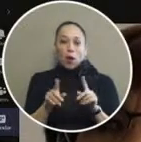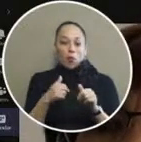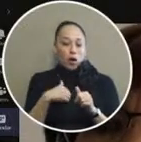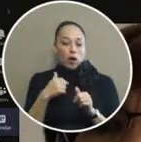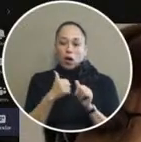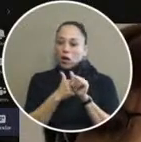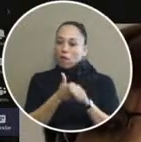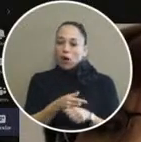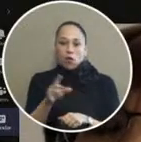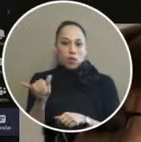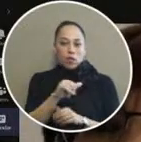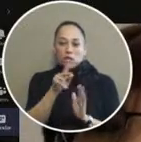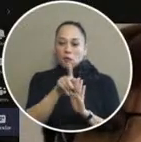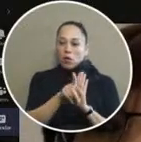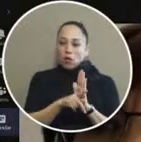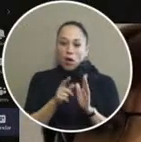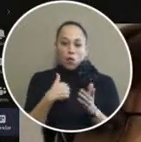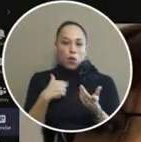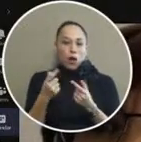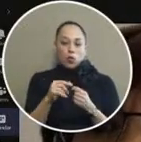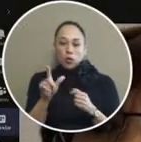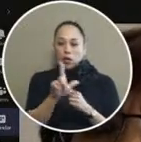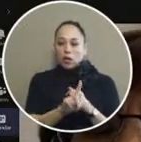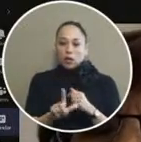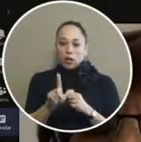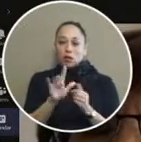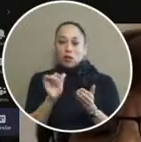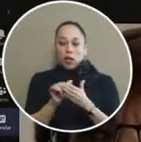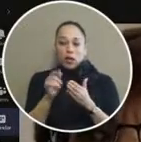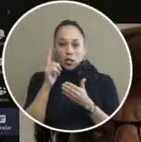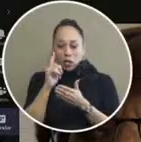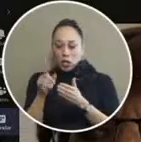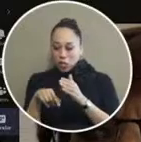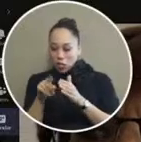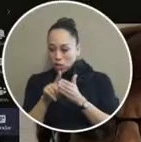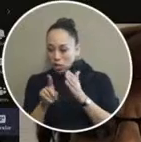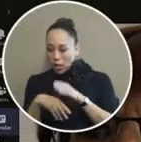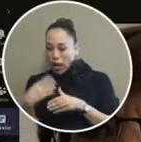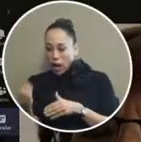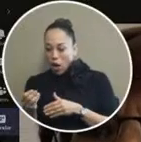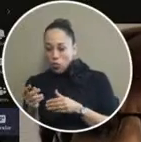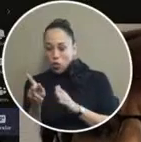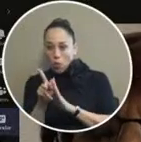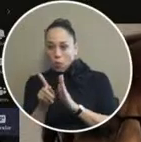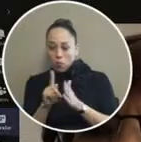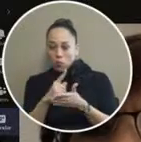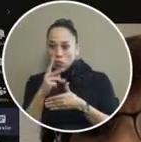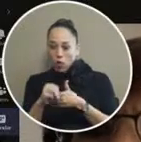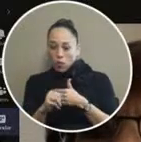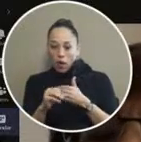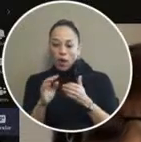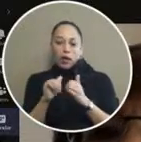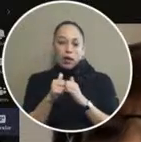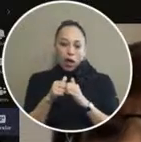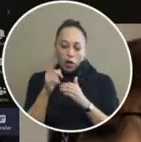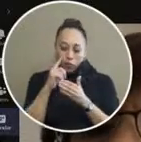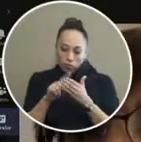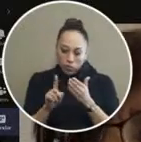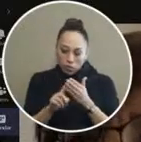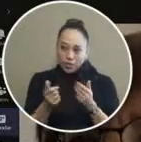same protocol that we're doing alongside the library. So it would be a checkout program, and we just need to work out the details of how we're checking those